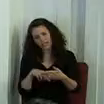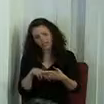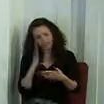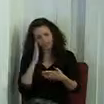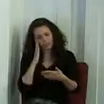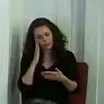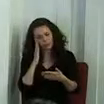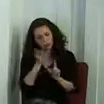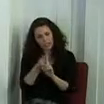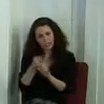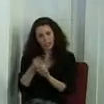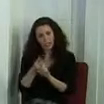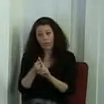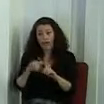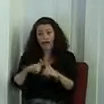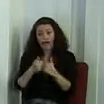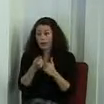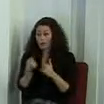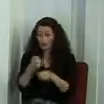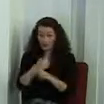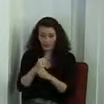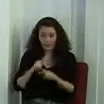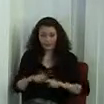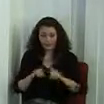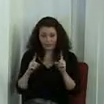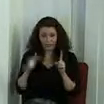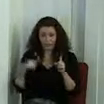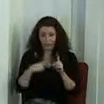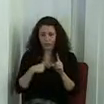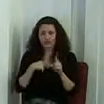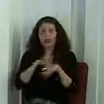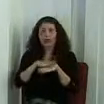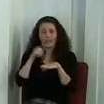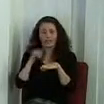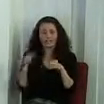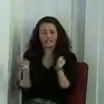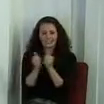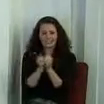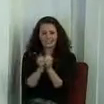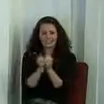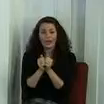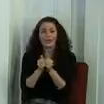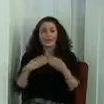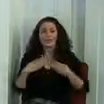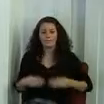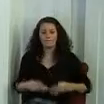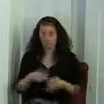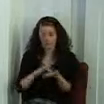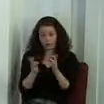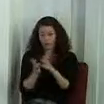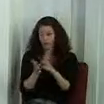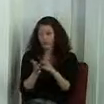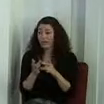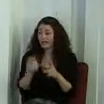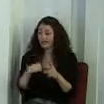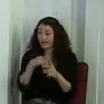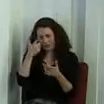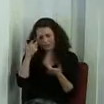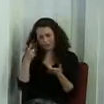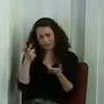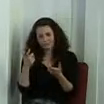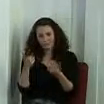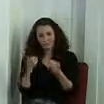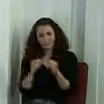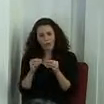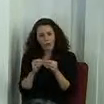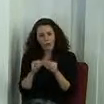make a difference, because we've been called together as the body of Christ. We can do so much more when we are together than when we are just